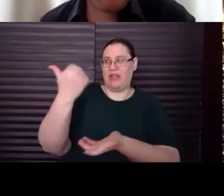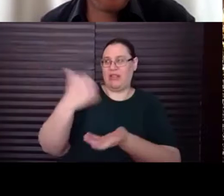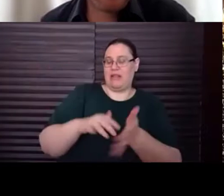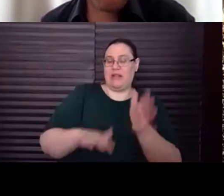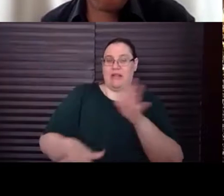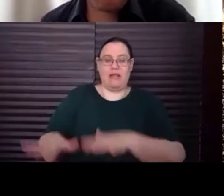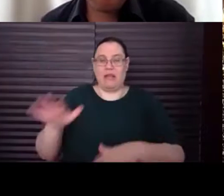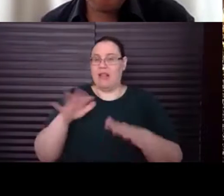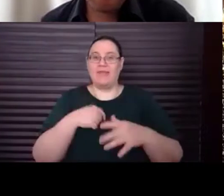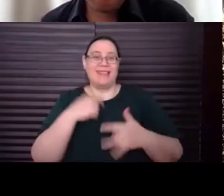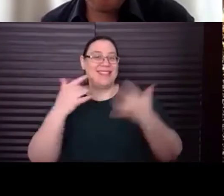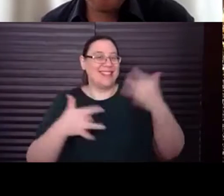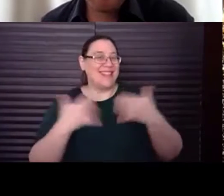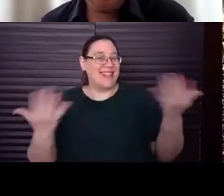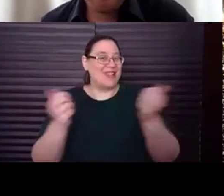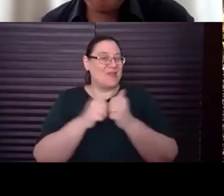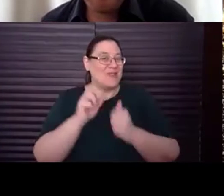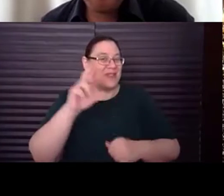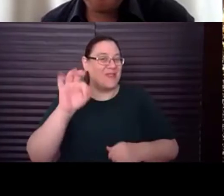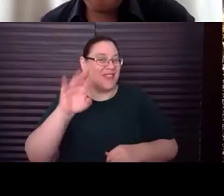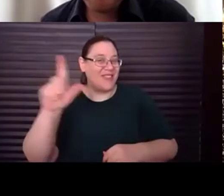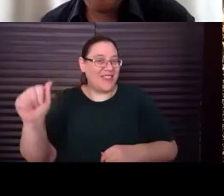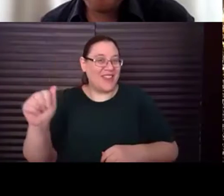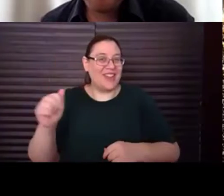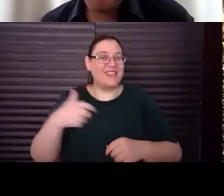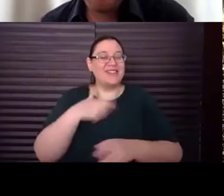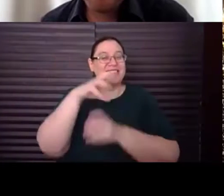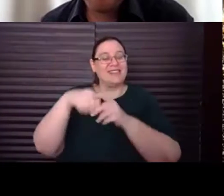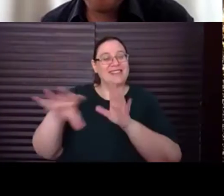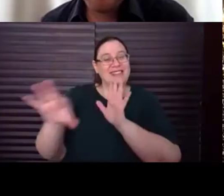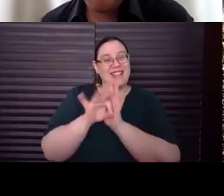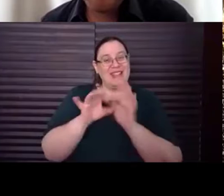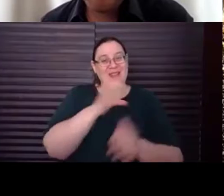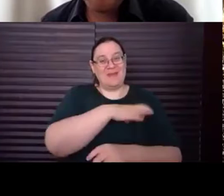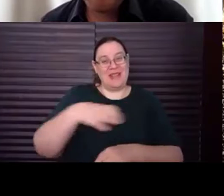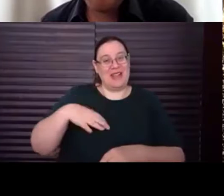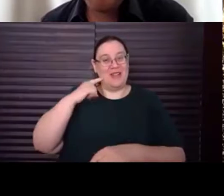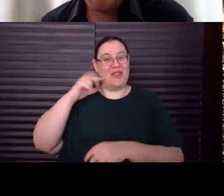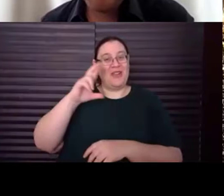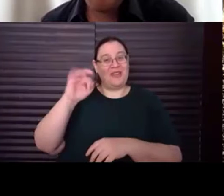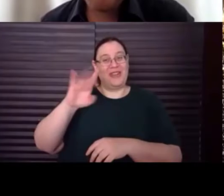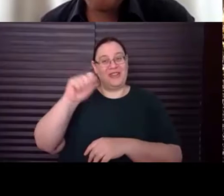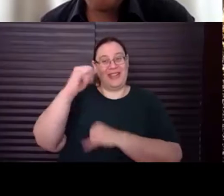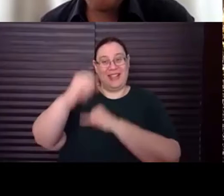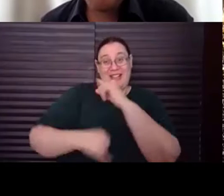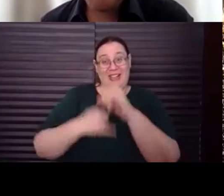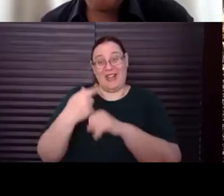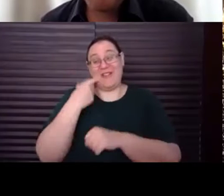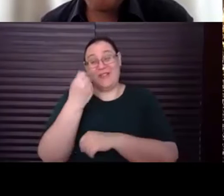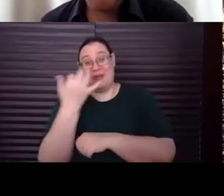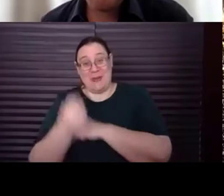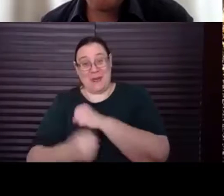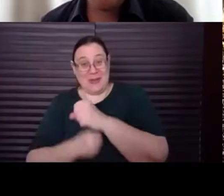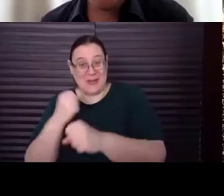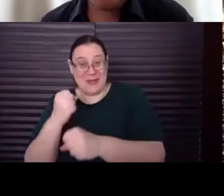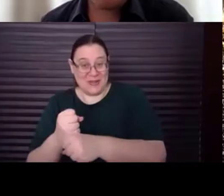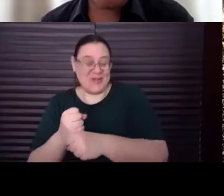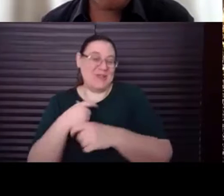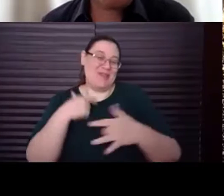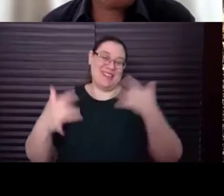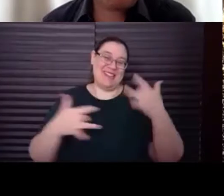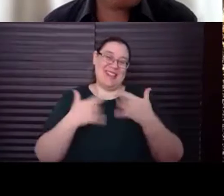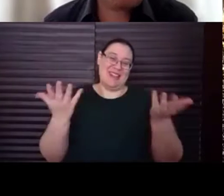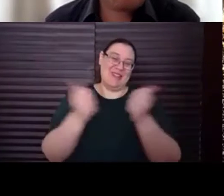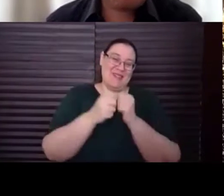very excited to be here with ReelAbilities. I was actually on the selection committee for ReelAbilities National for a few years. So excited to be here with everyone in